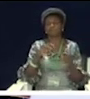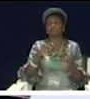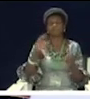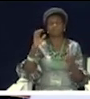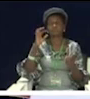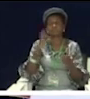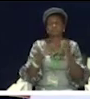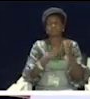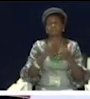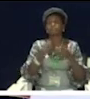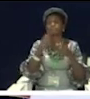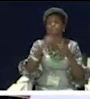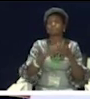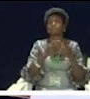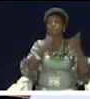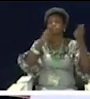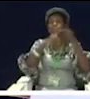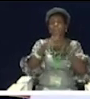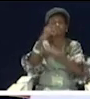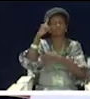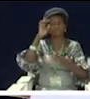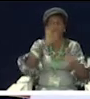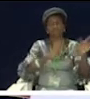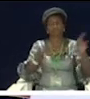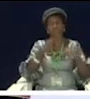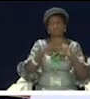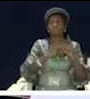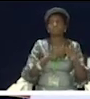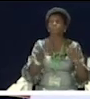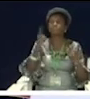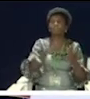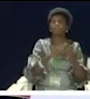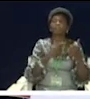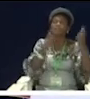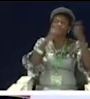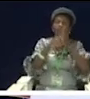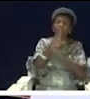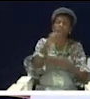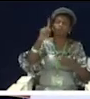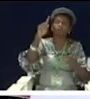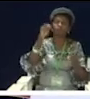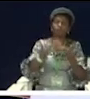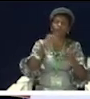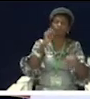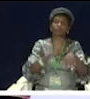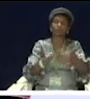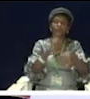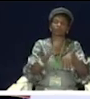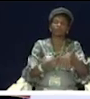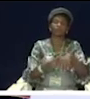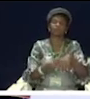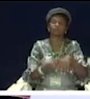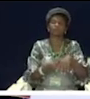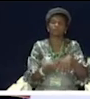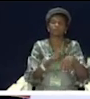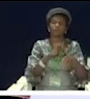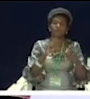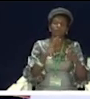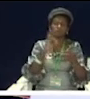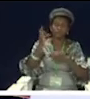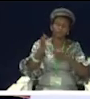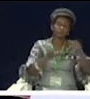cry to God for mercy, but I'm going to ask you to cry to him one more time, and I will